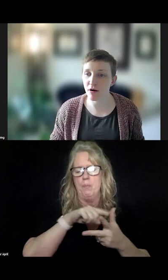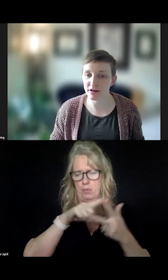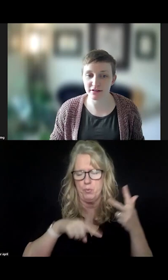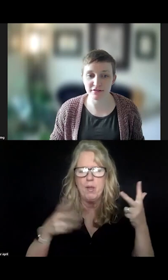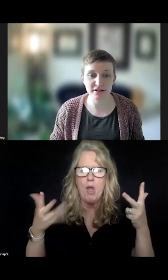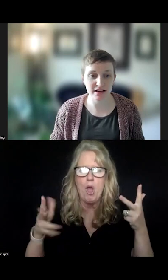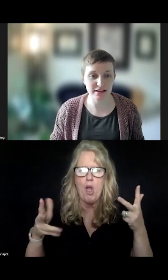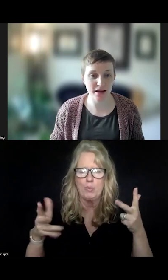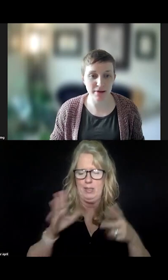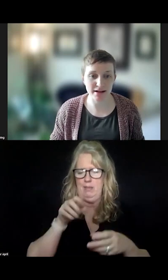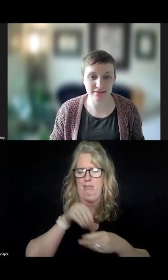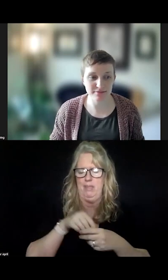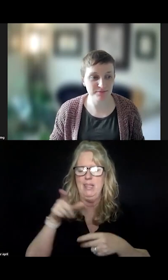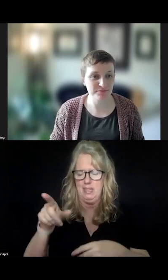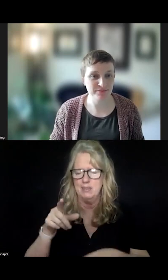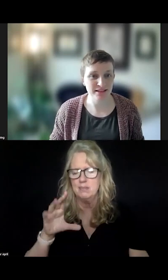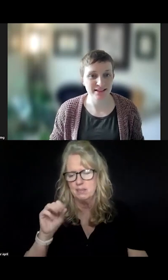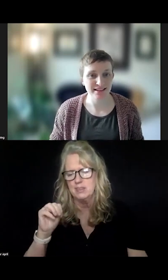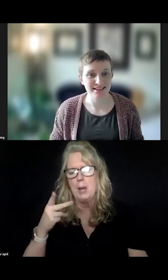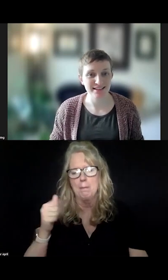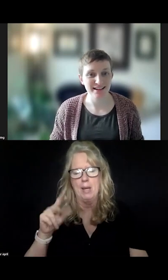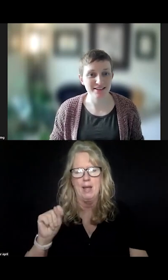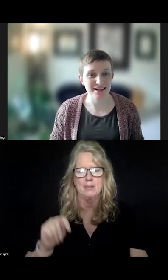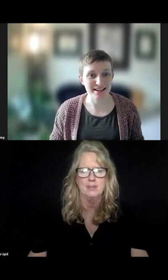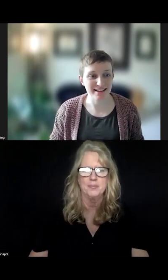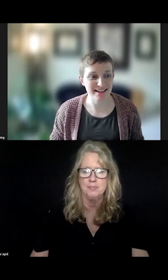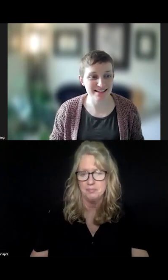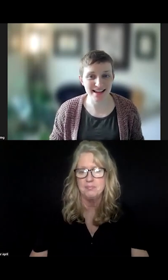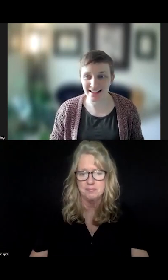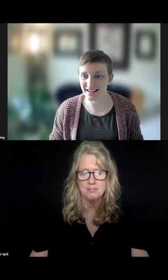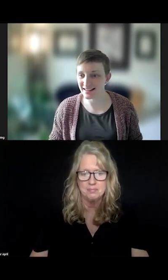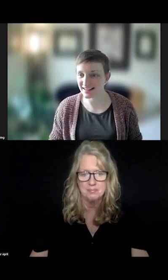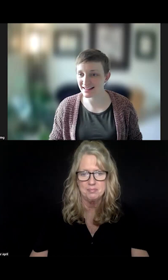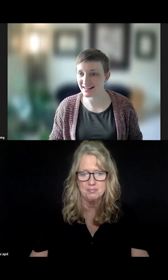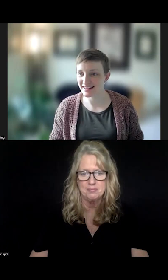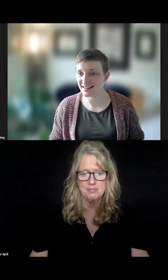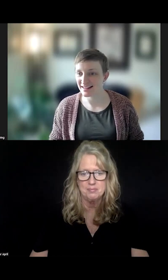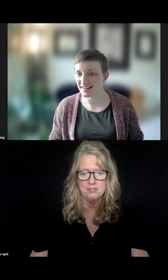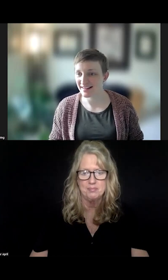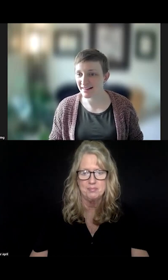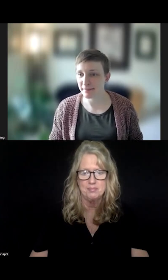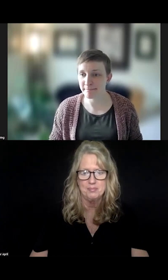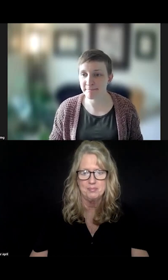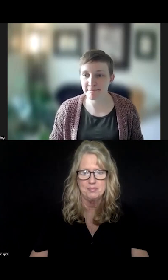already part of the compact. All right, next slide.